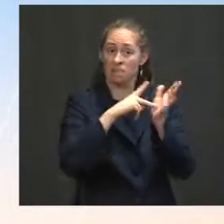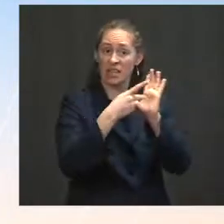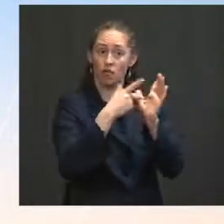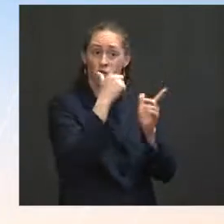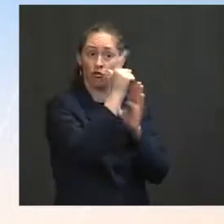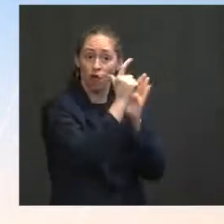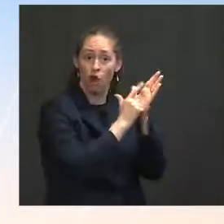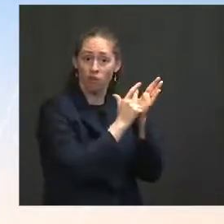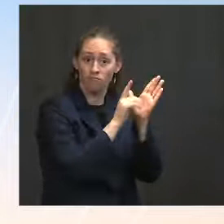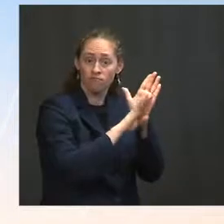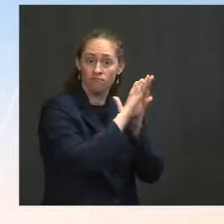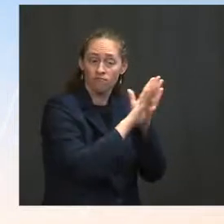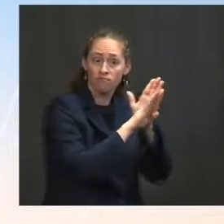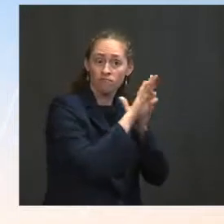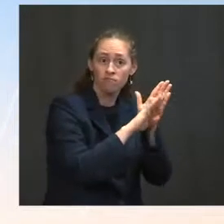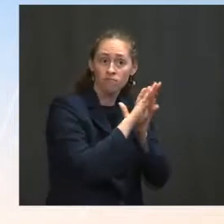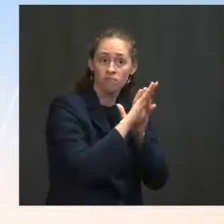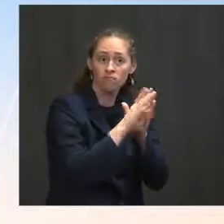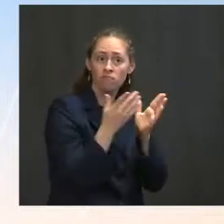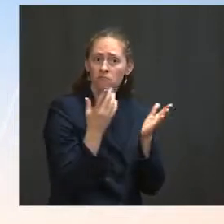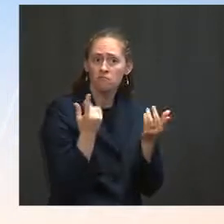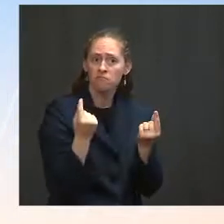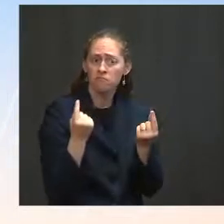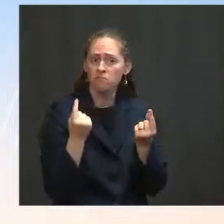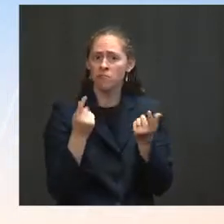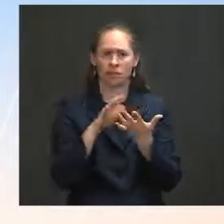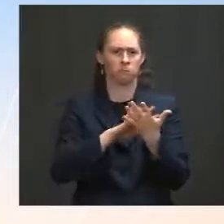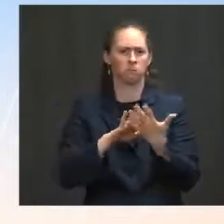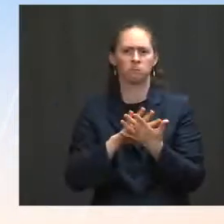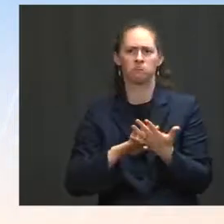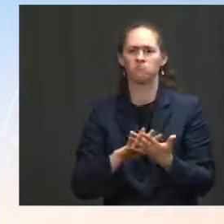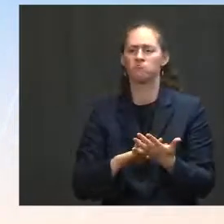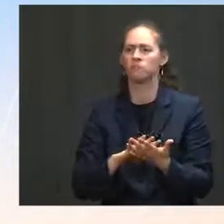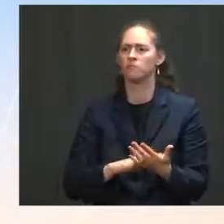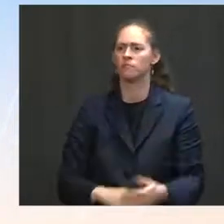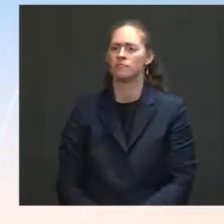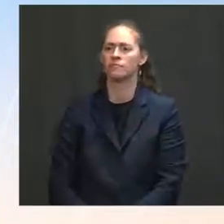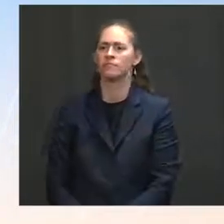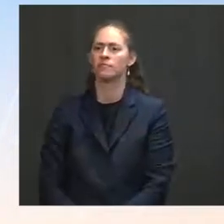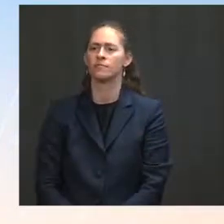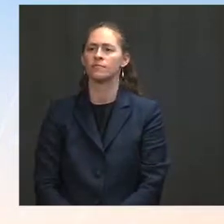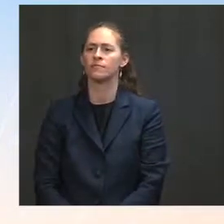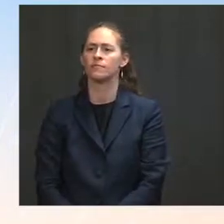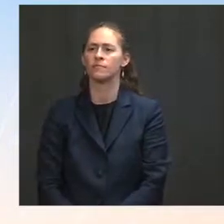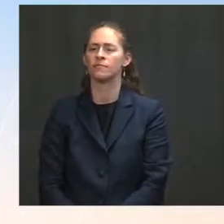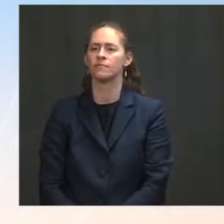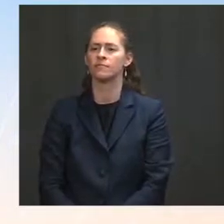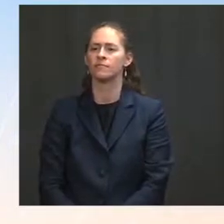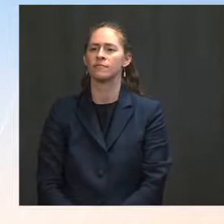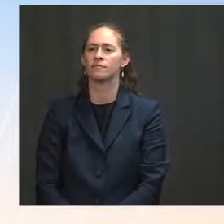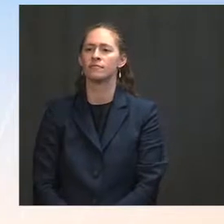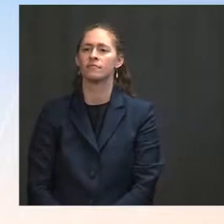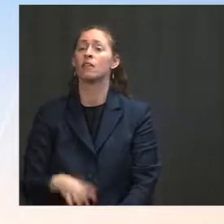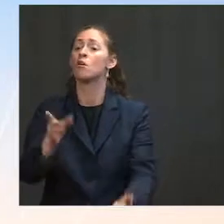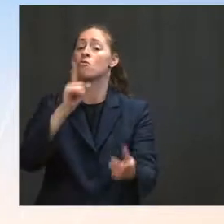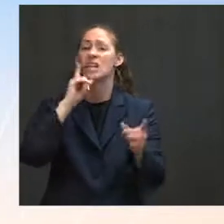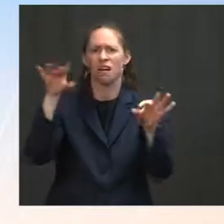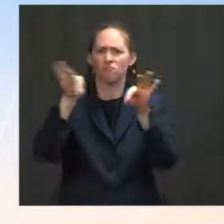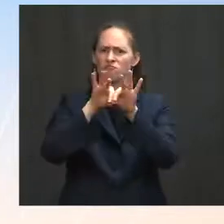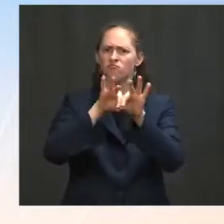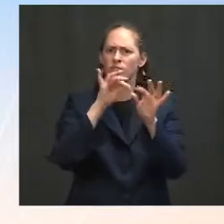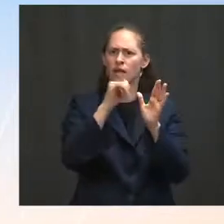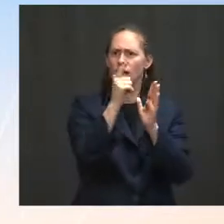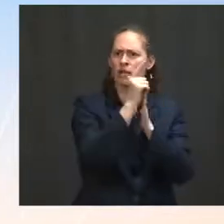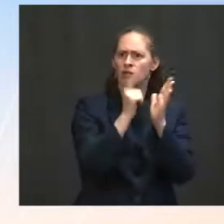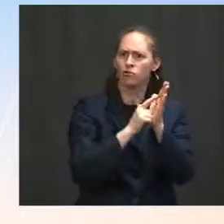his successor? Well, there's certainly value in legislation. It makes it more permanent, so there's no question about that. But the president is going to